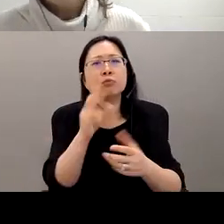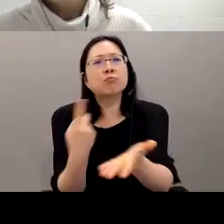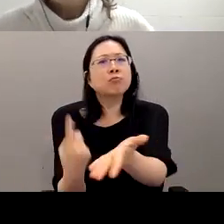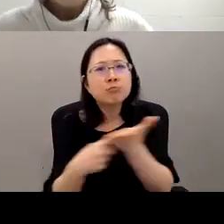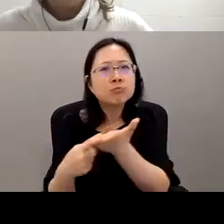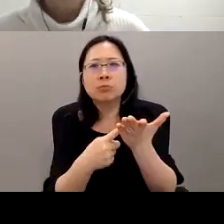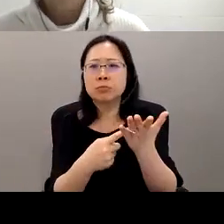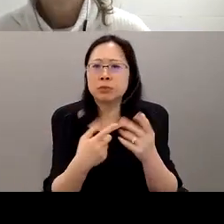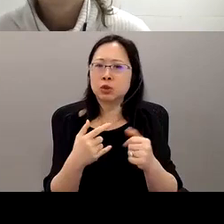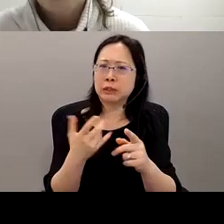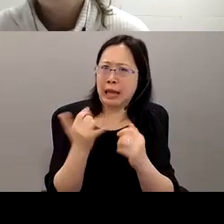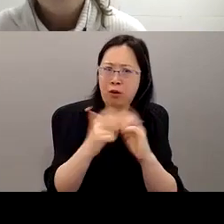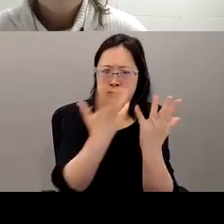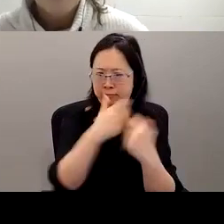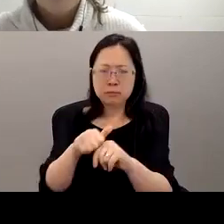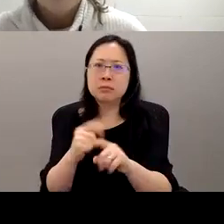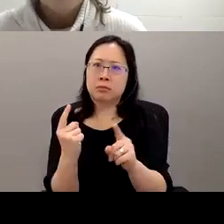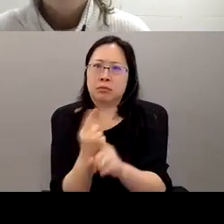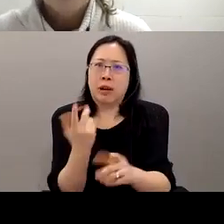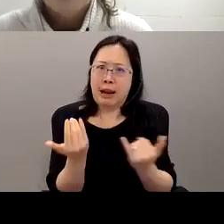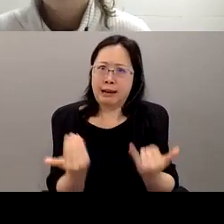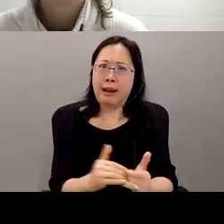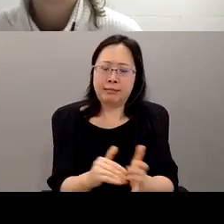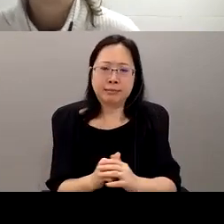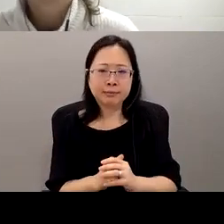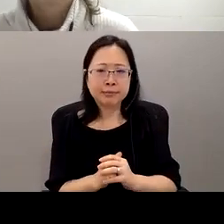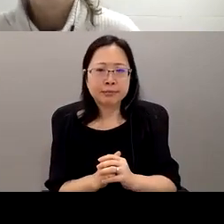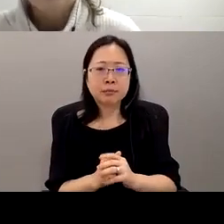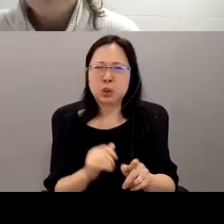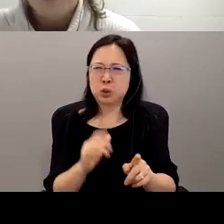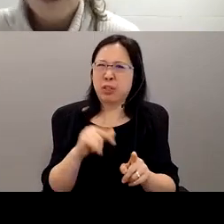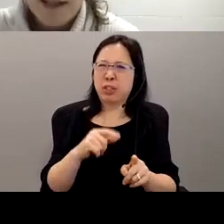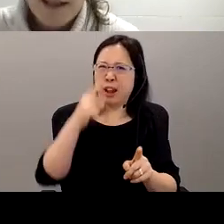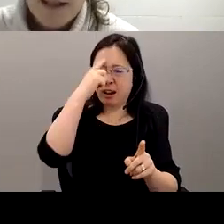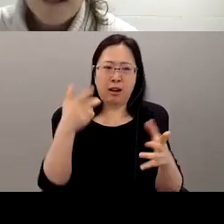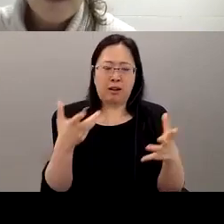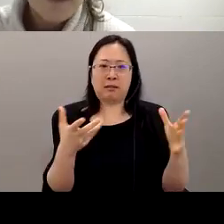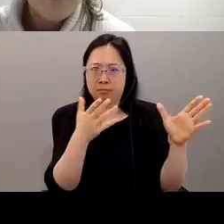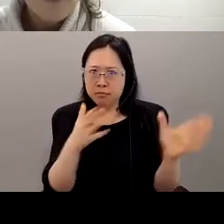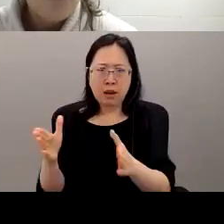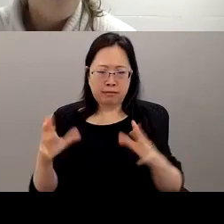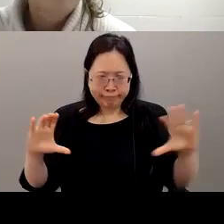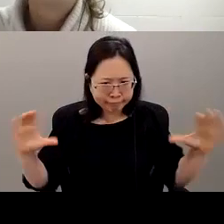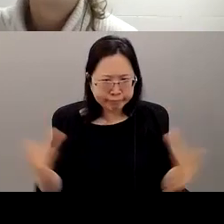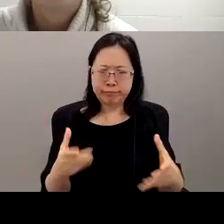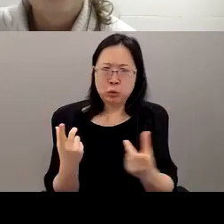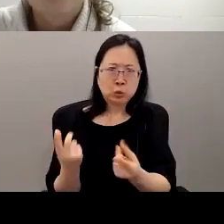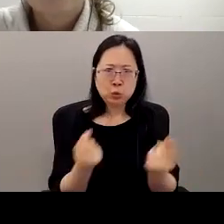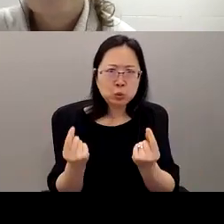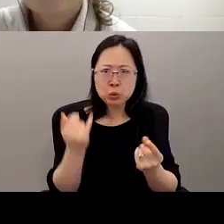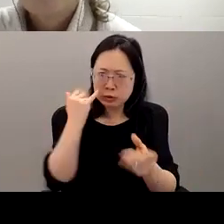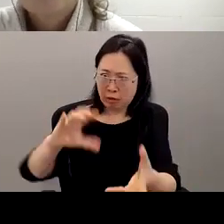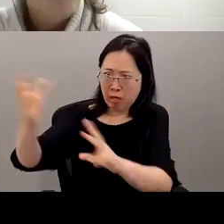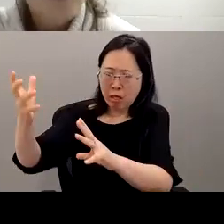innovative idea of folks meeting together when there's been a criminal incident has since spread to more than 50